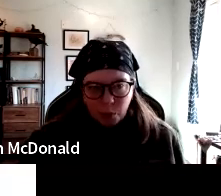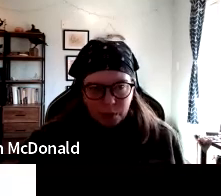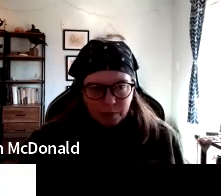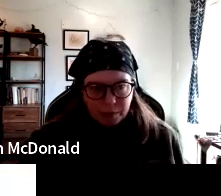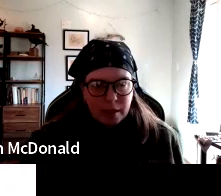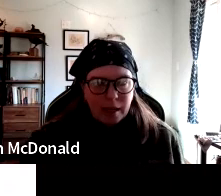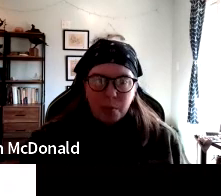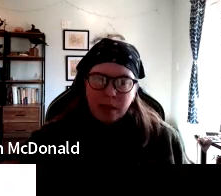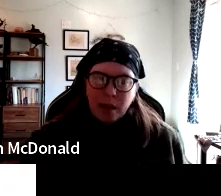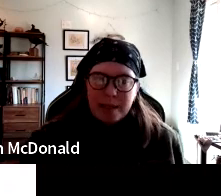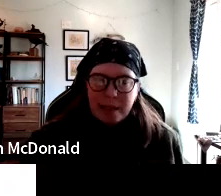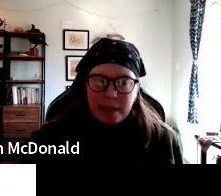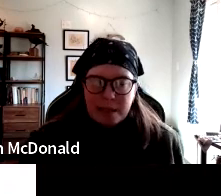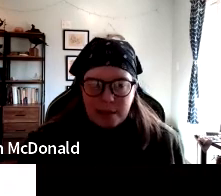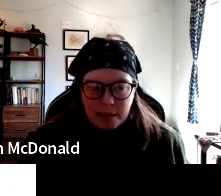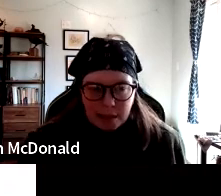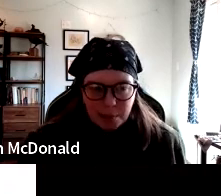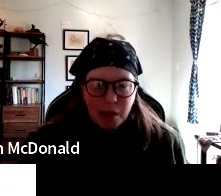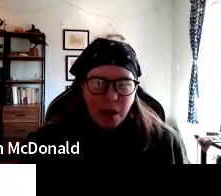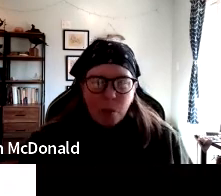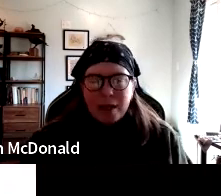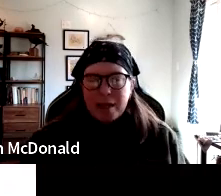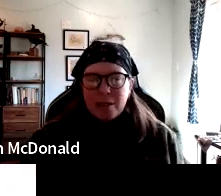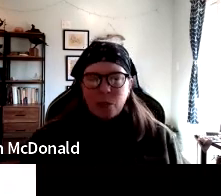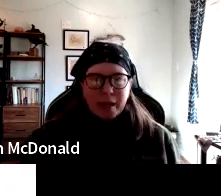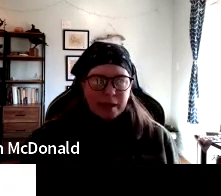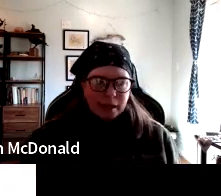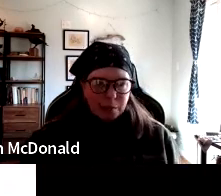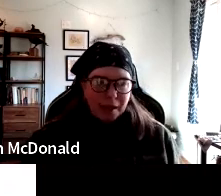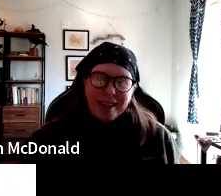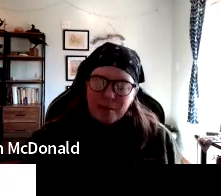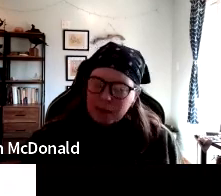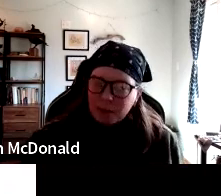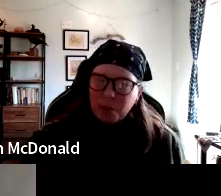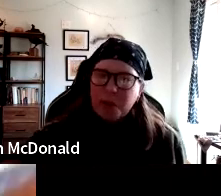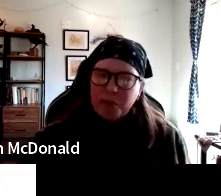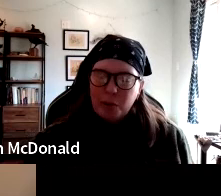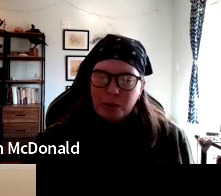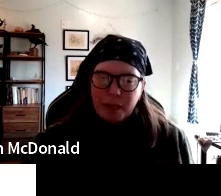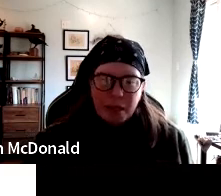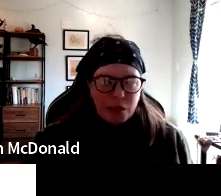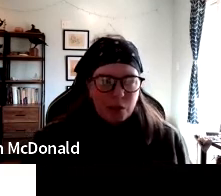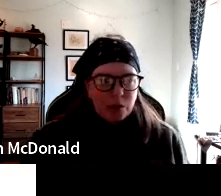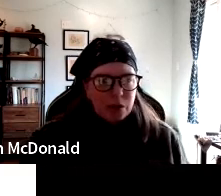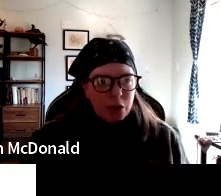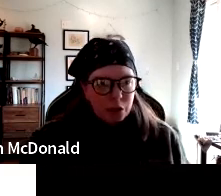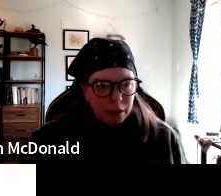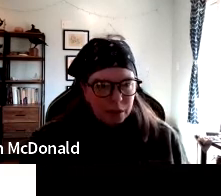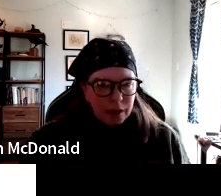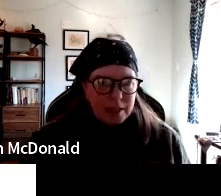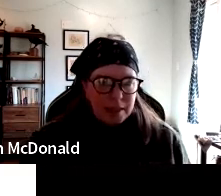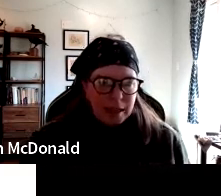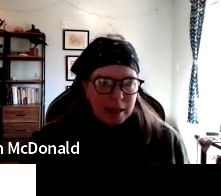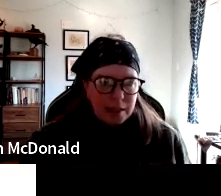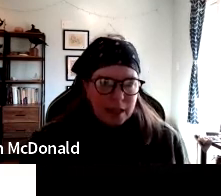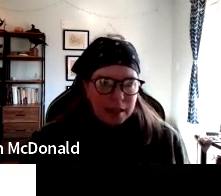very important. Now, because the yeast is asleep, we need to wake it up and give it a little bit of food. So the